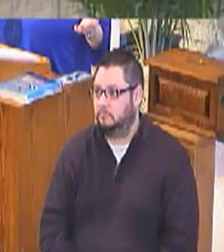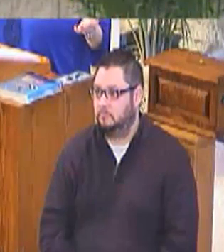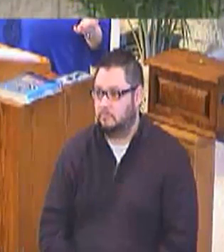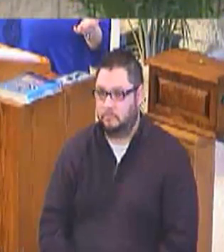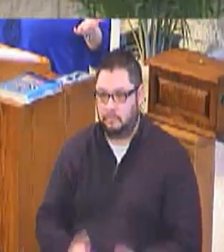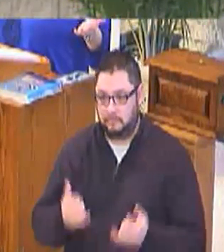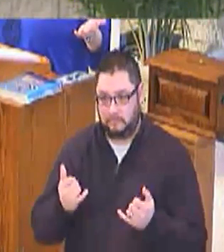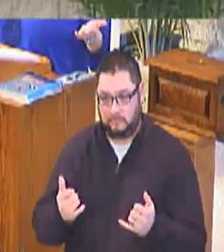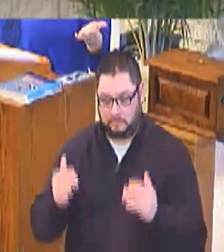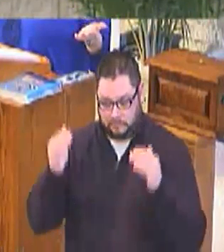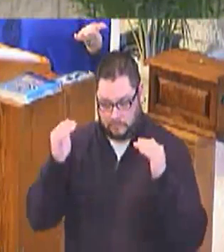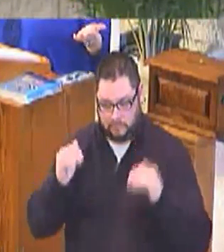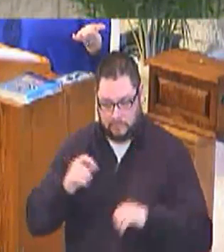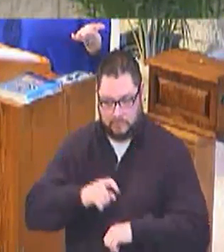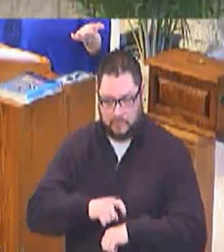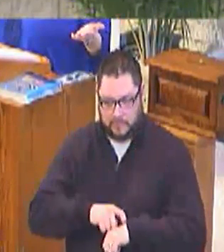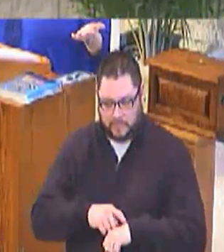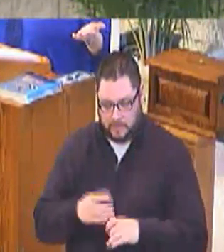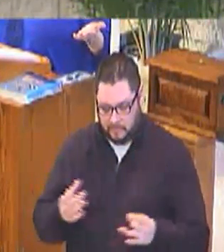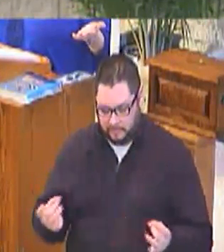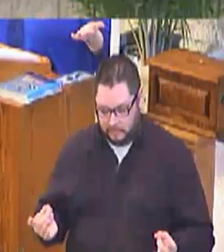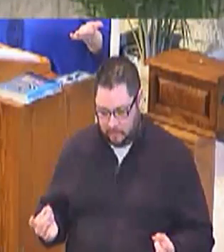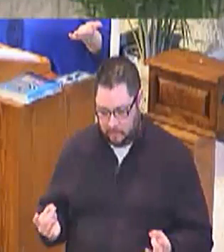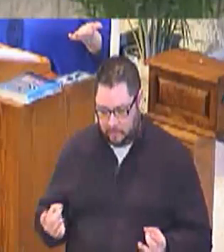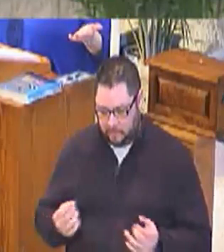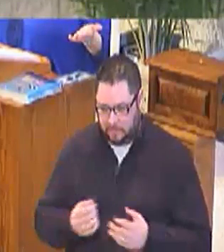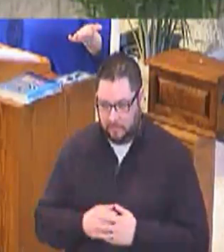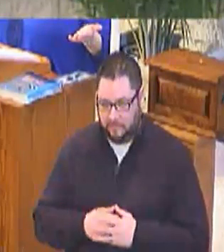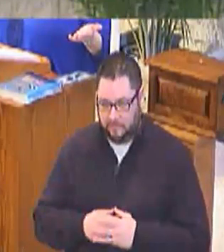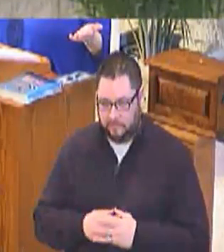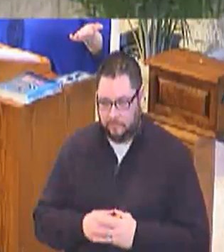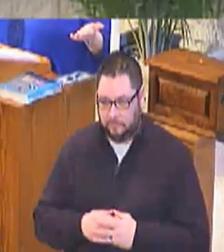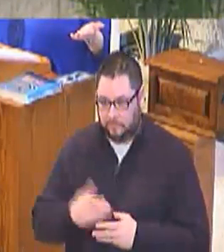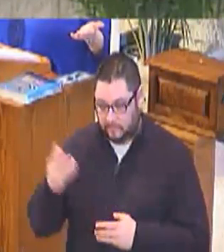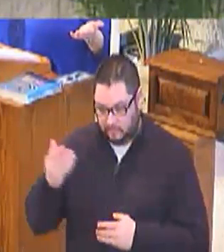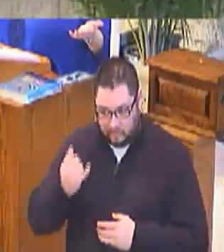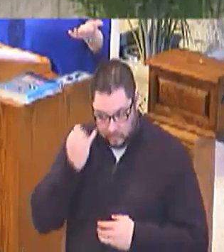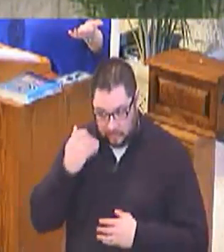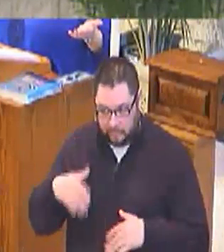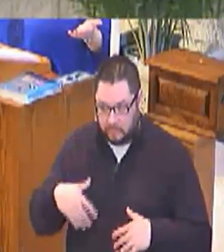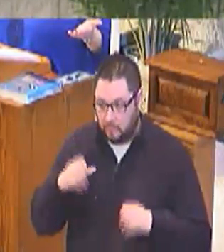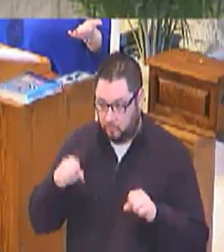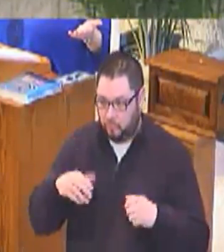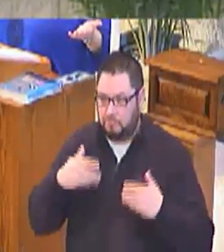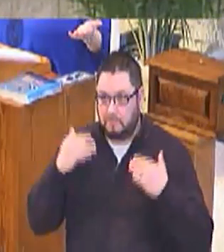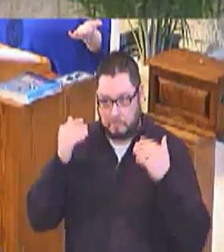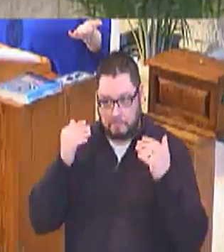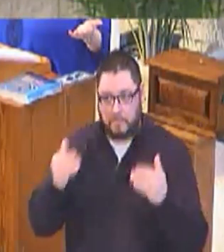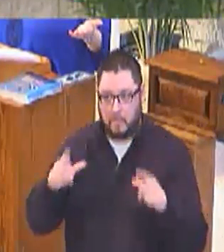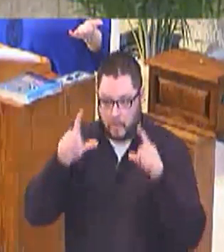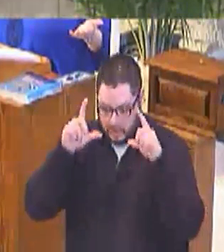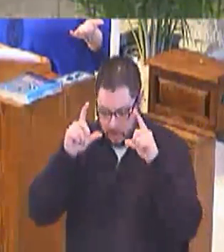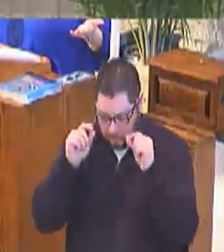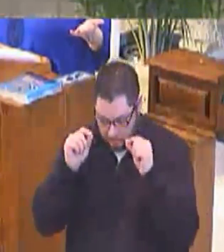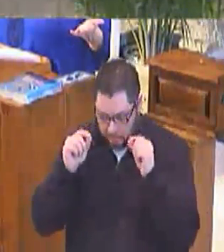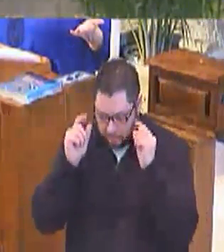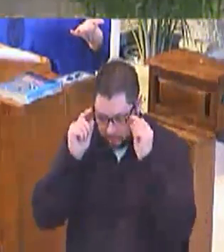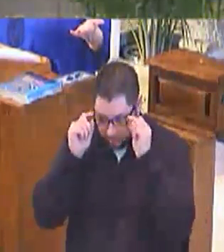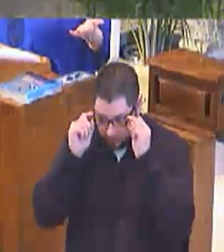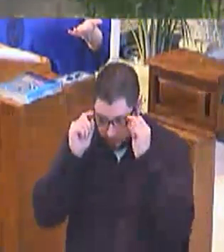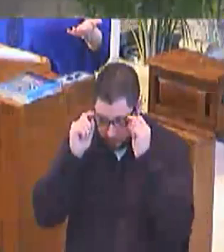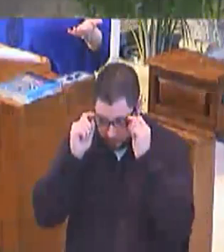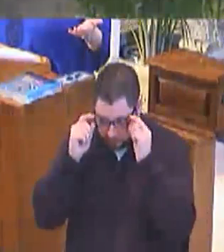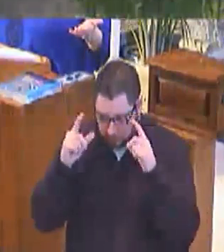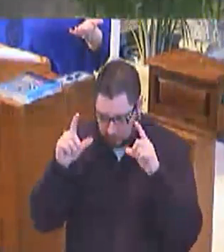As we move into a time of meditation, I invite you, if you haven't already, to close your eyes.